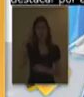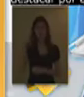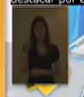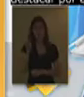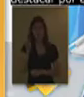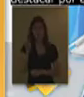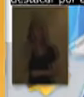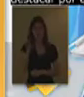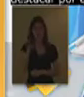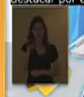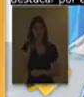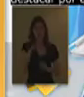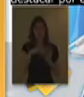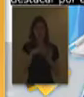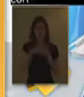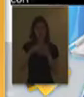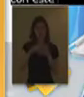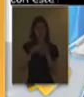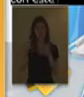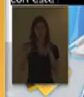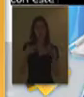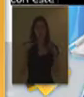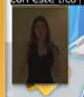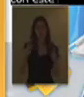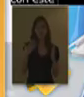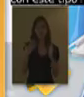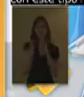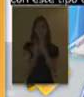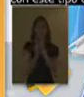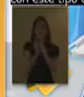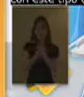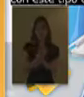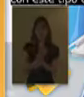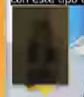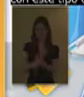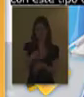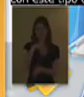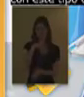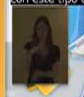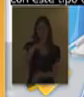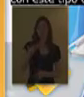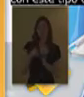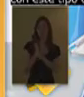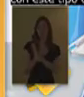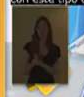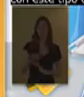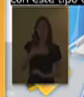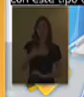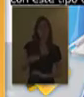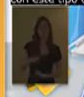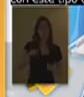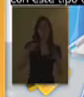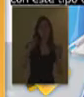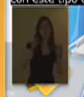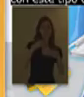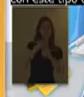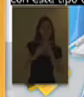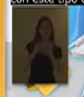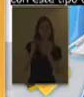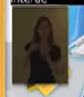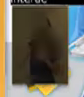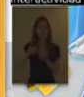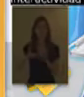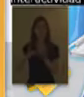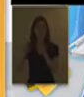rest, which is related to this technology, and that is interactivity. The possibility of using a